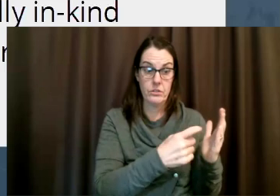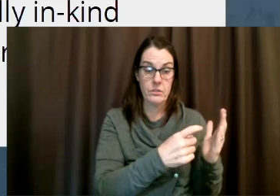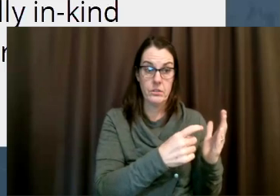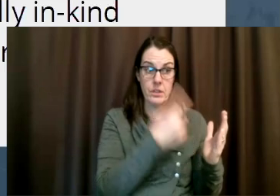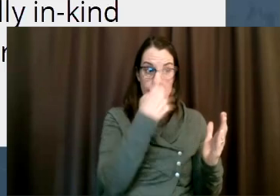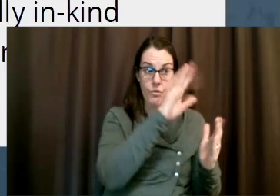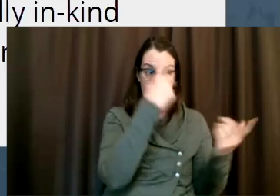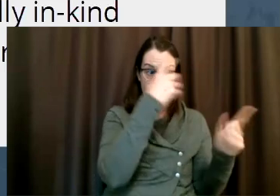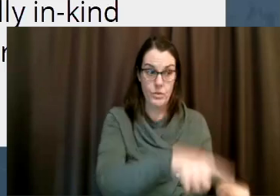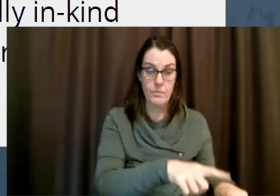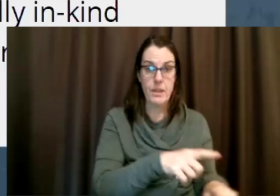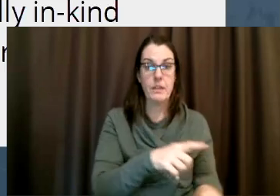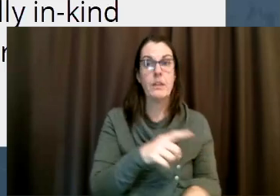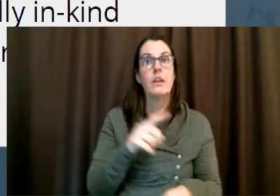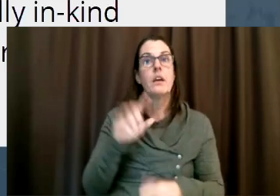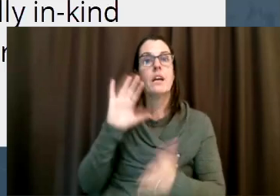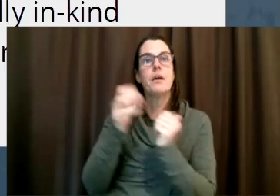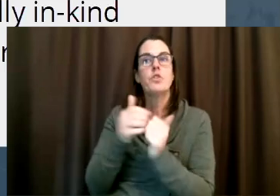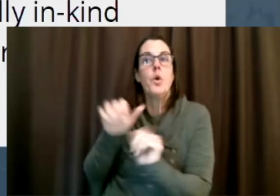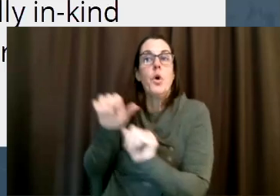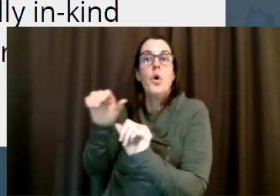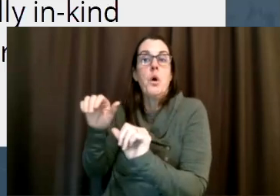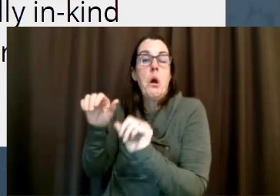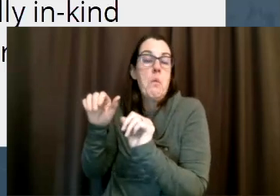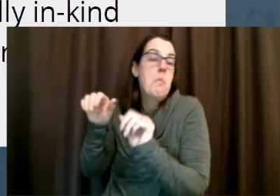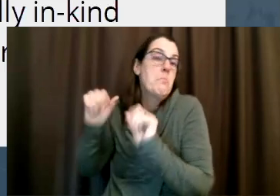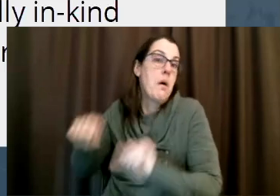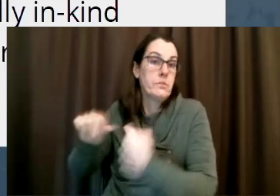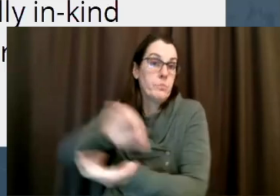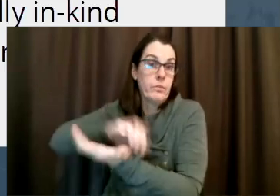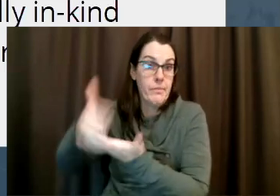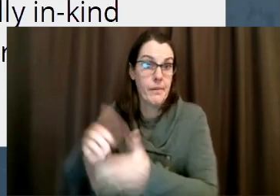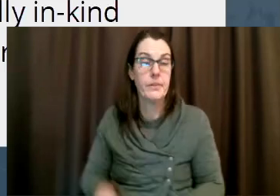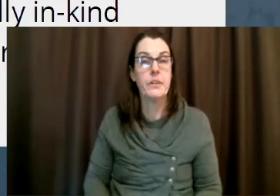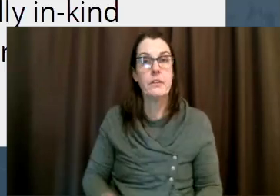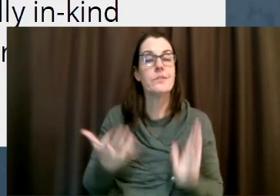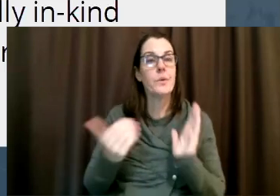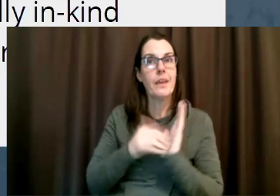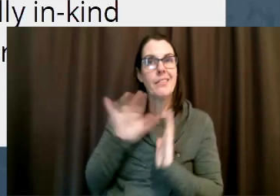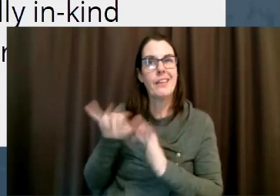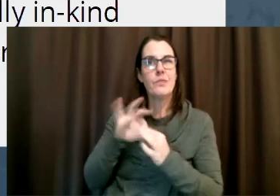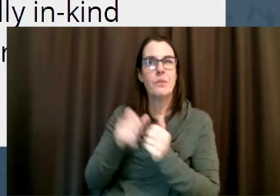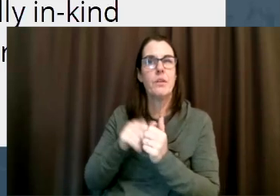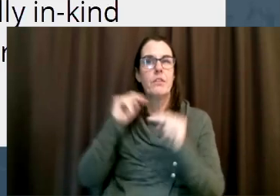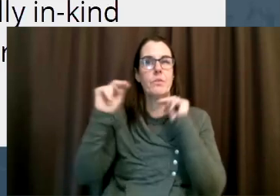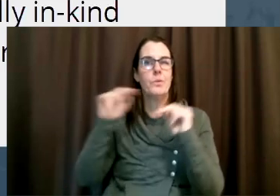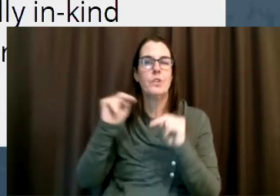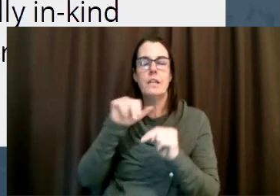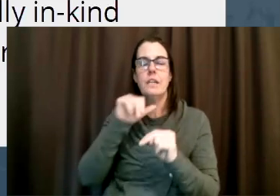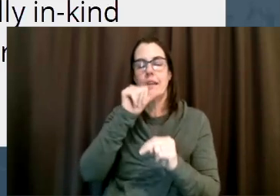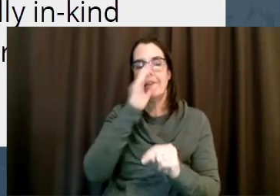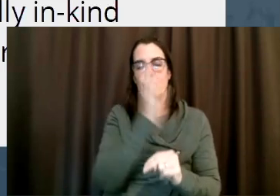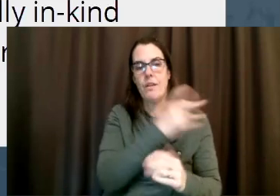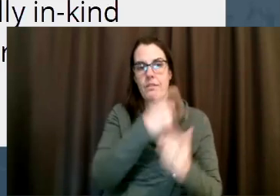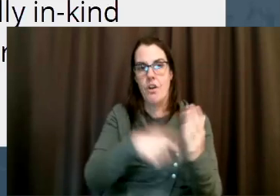versus what could have been charged according to your organization's negotiated indirect cost rate agreement, right? And